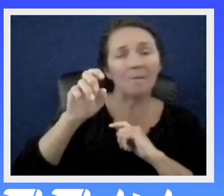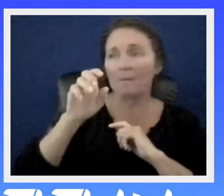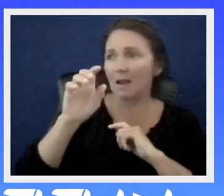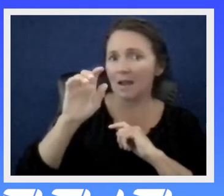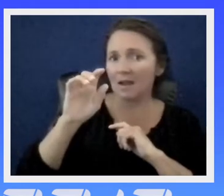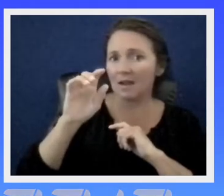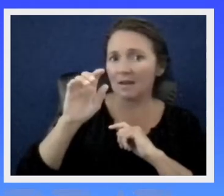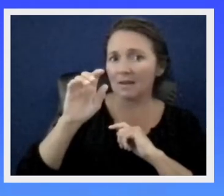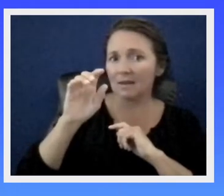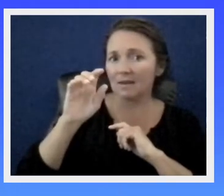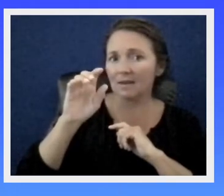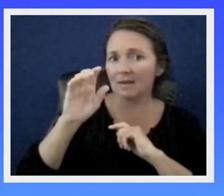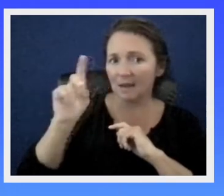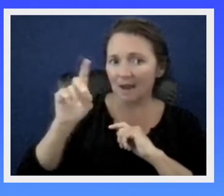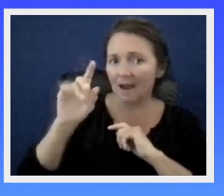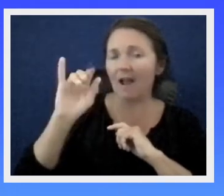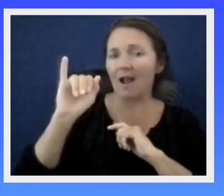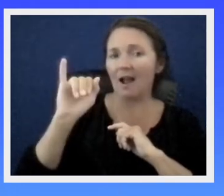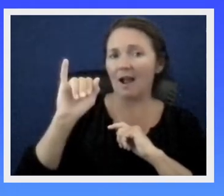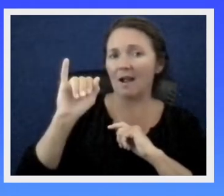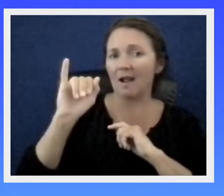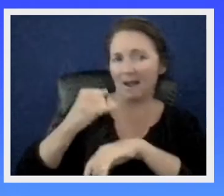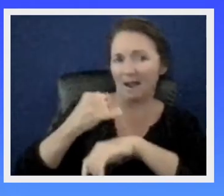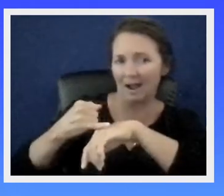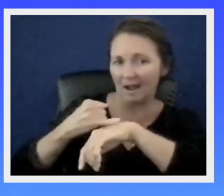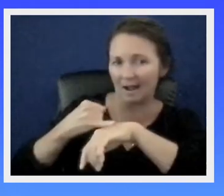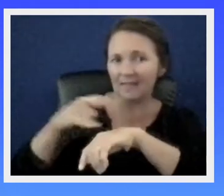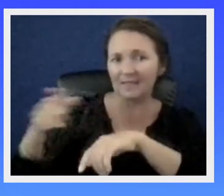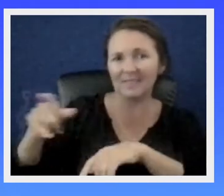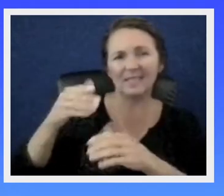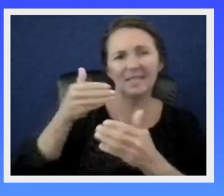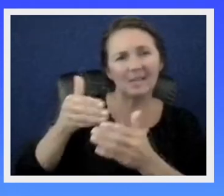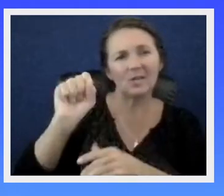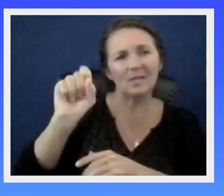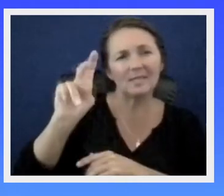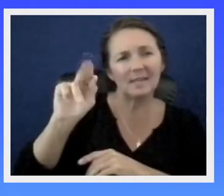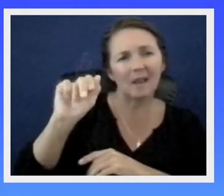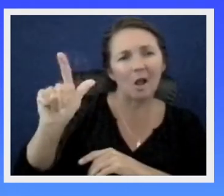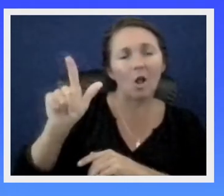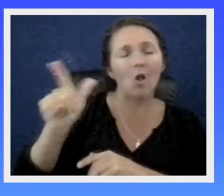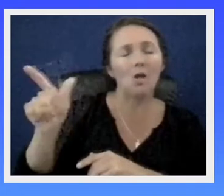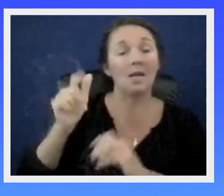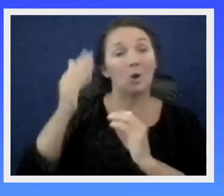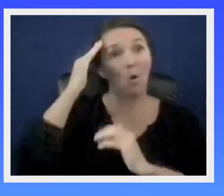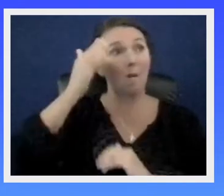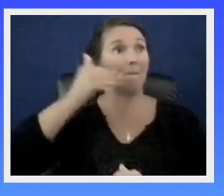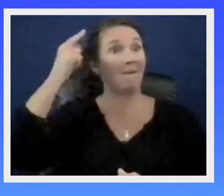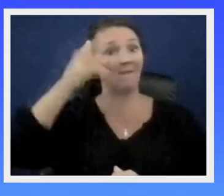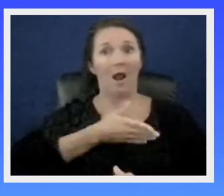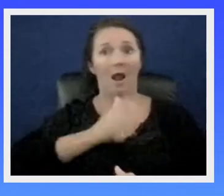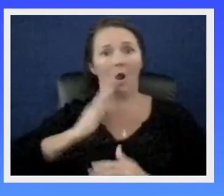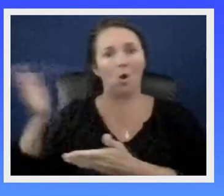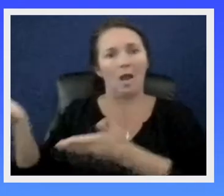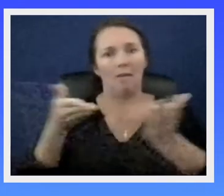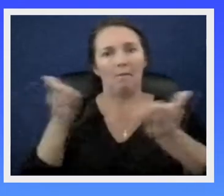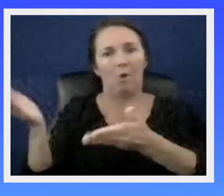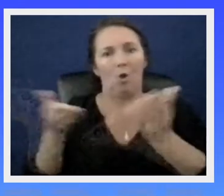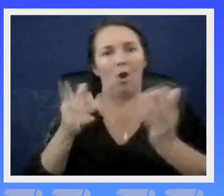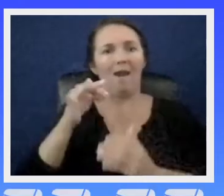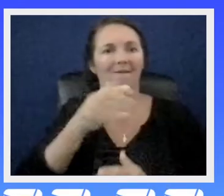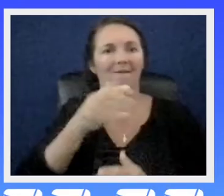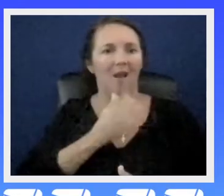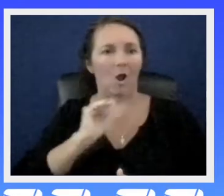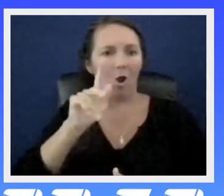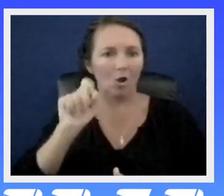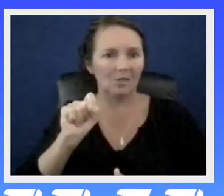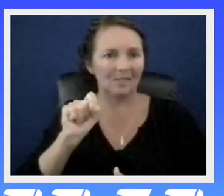of Senegal, is known best for our exports of the arts. The queen of